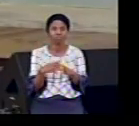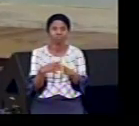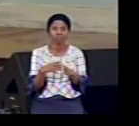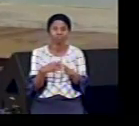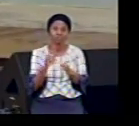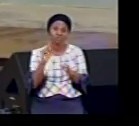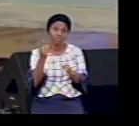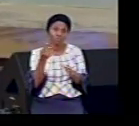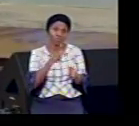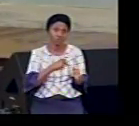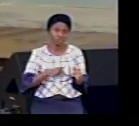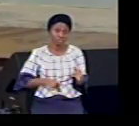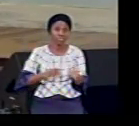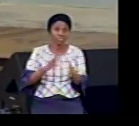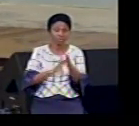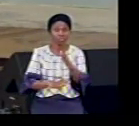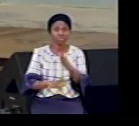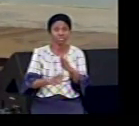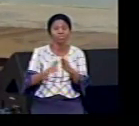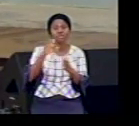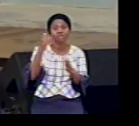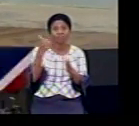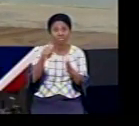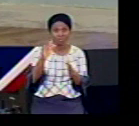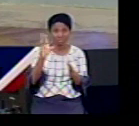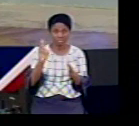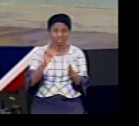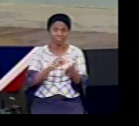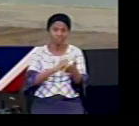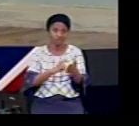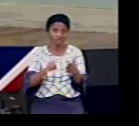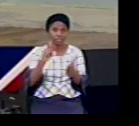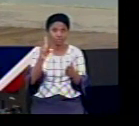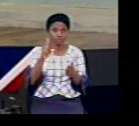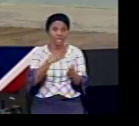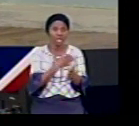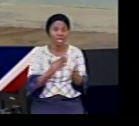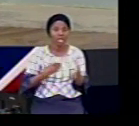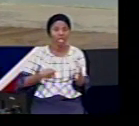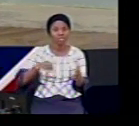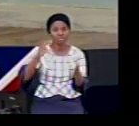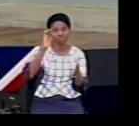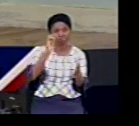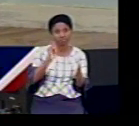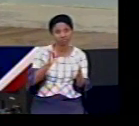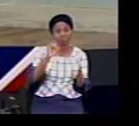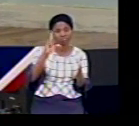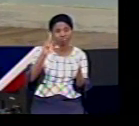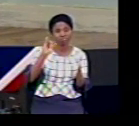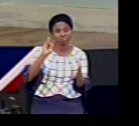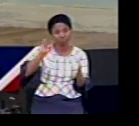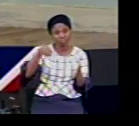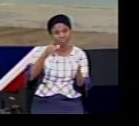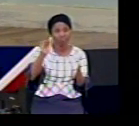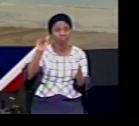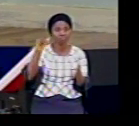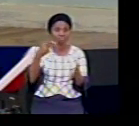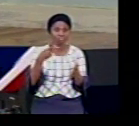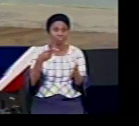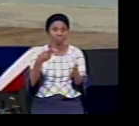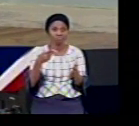17, verse 1. And Elijah the Tishbite, who was